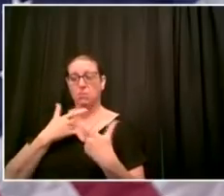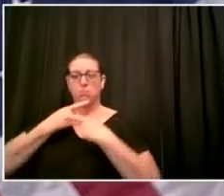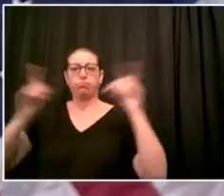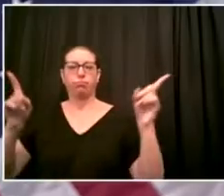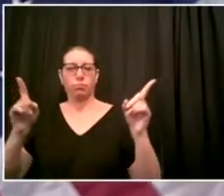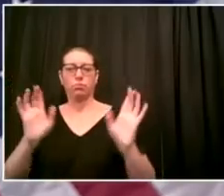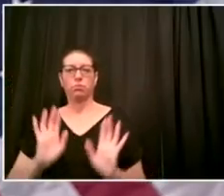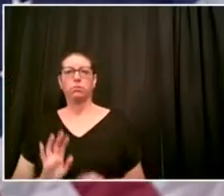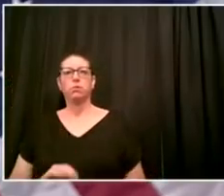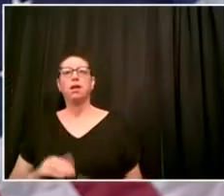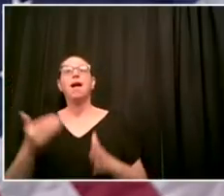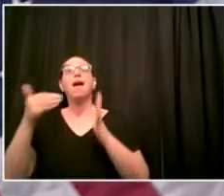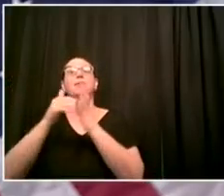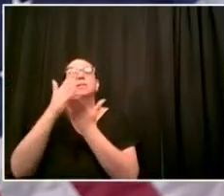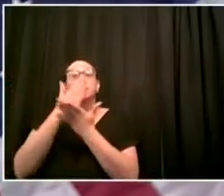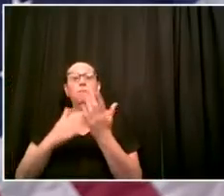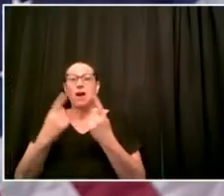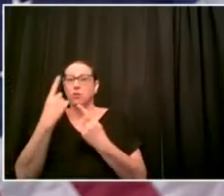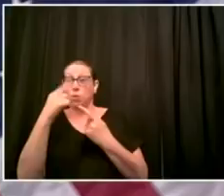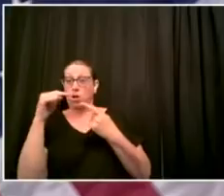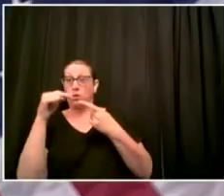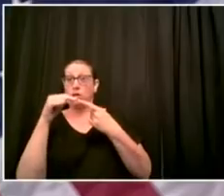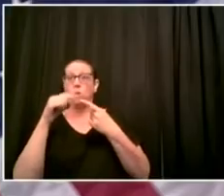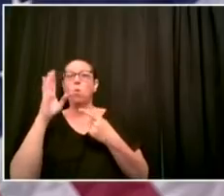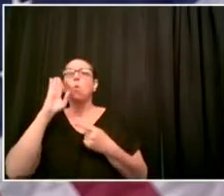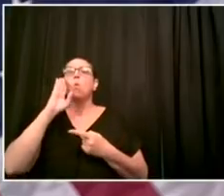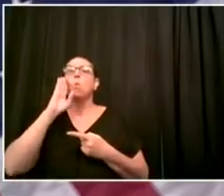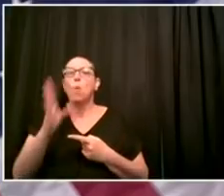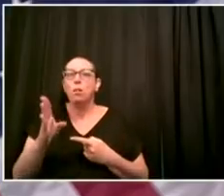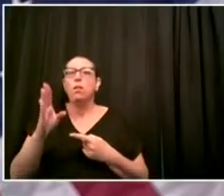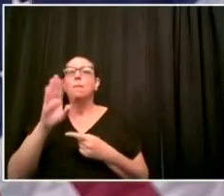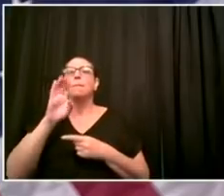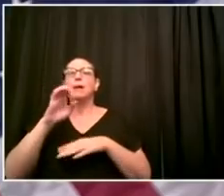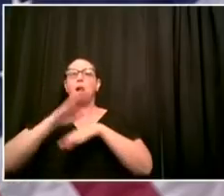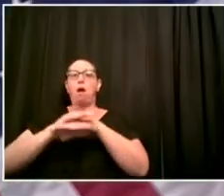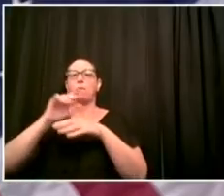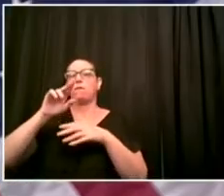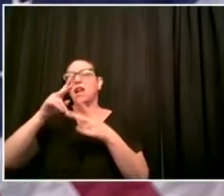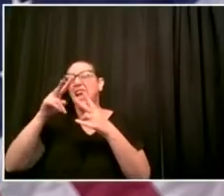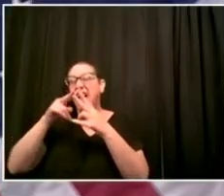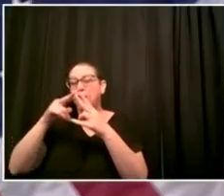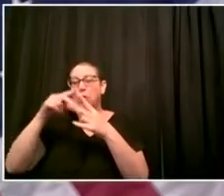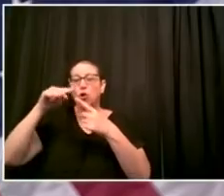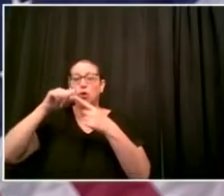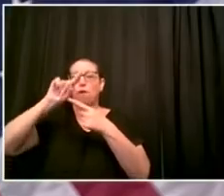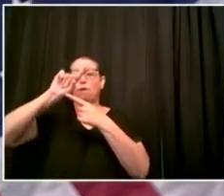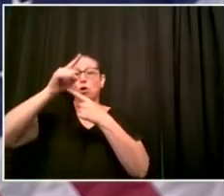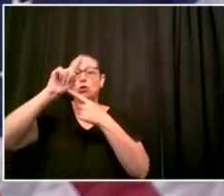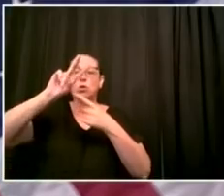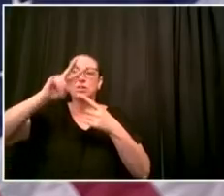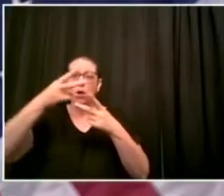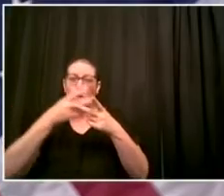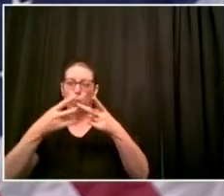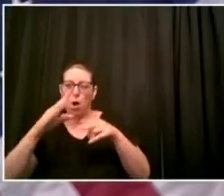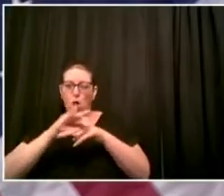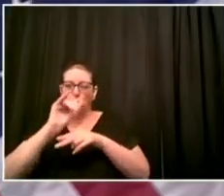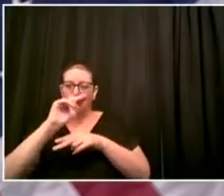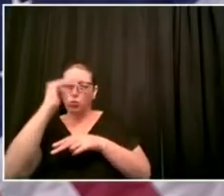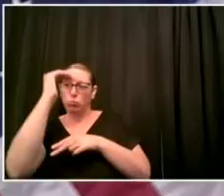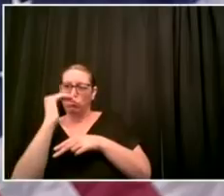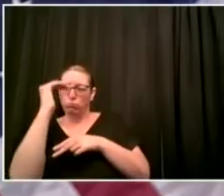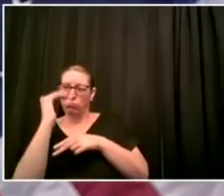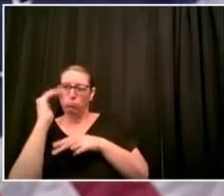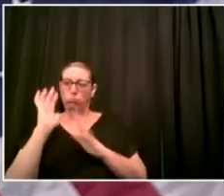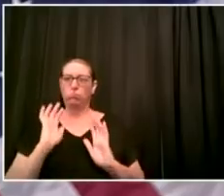The fact is the indicators, the thresholds all keep pointing in that direction. Now, I feel confident because I'm watching the